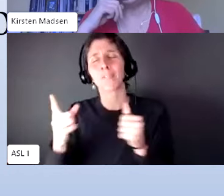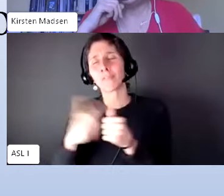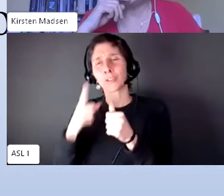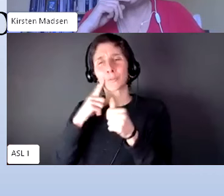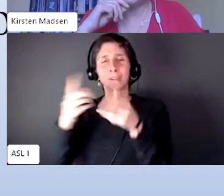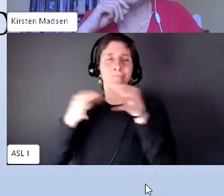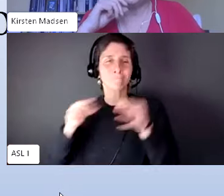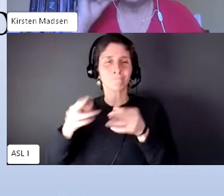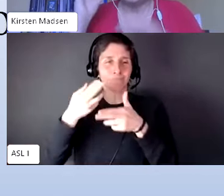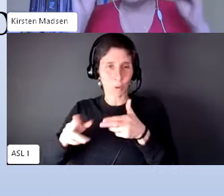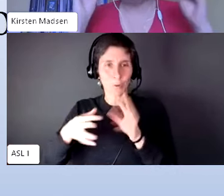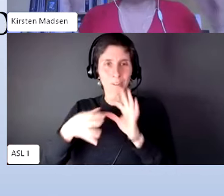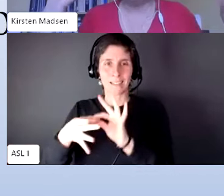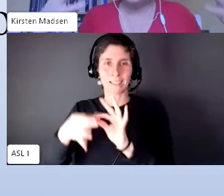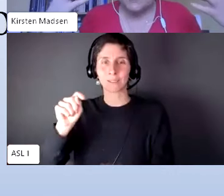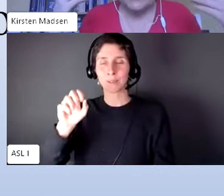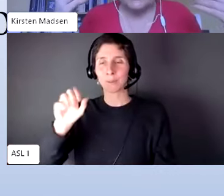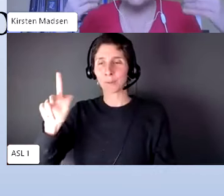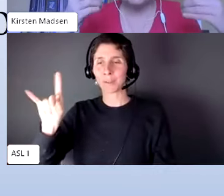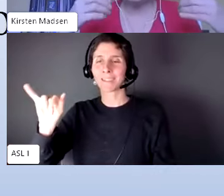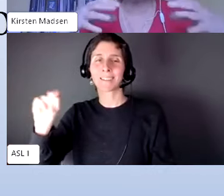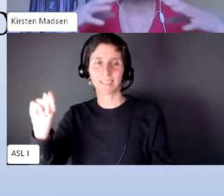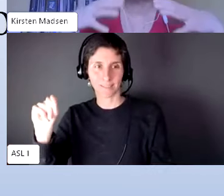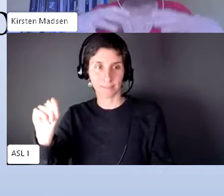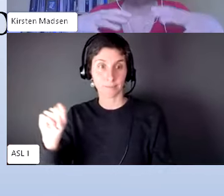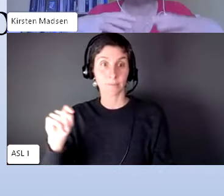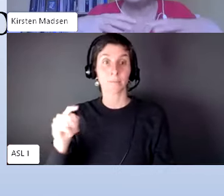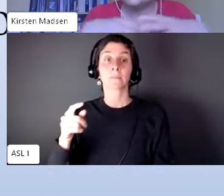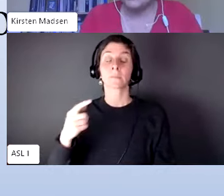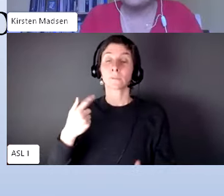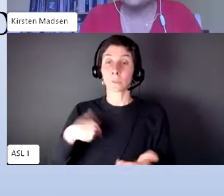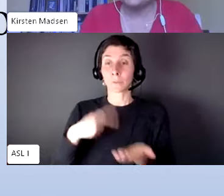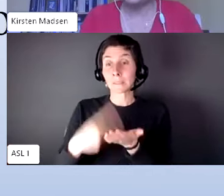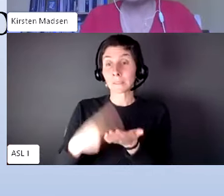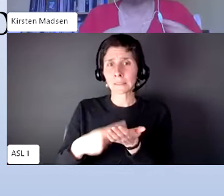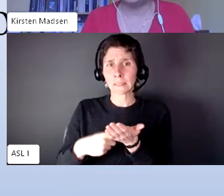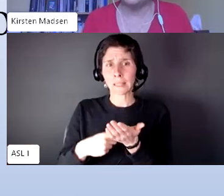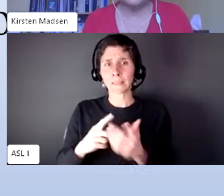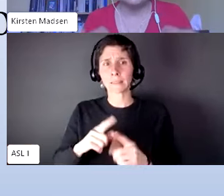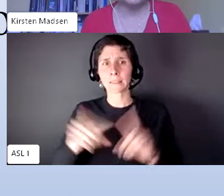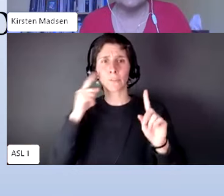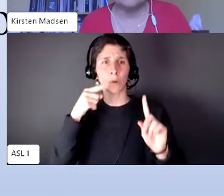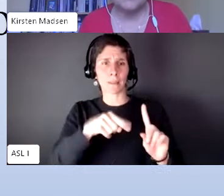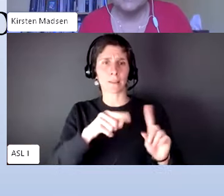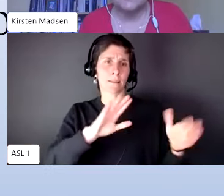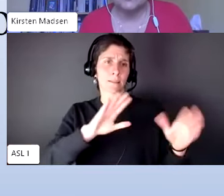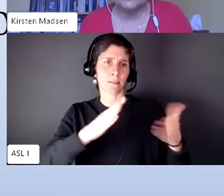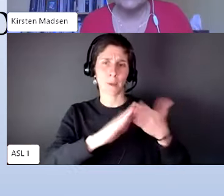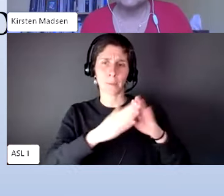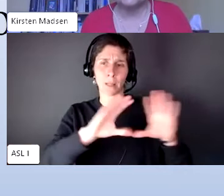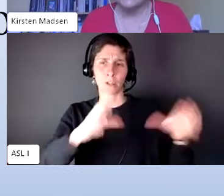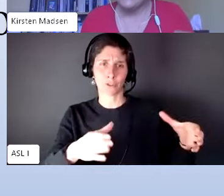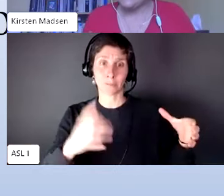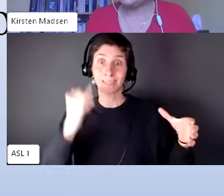Anti-bullying Toolkit. Special considerations that are given to this population. So when we're actually implementing the